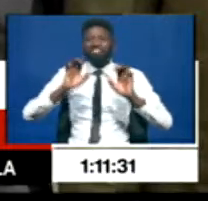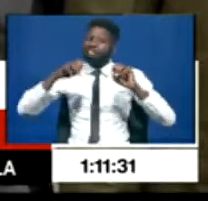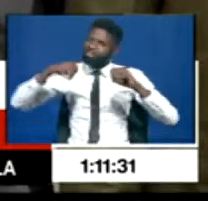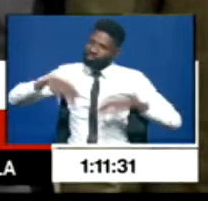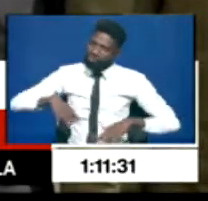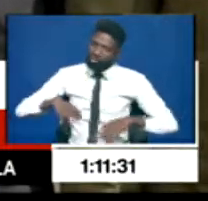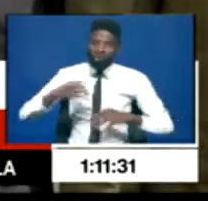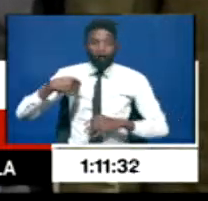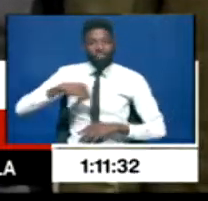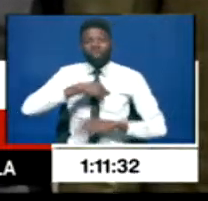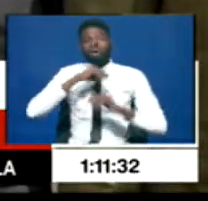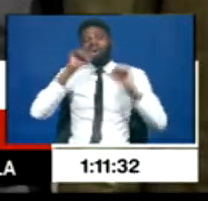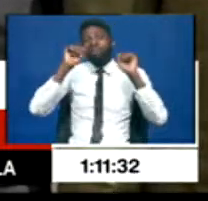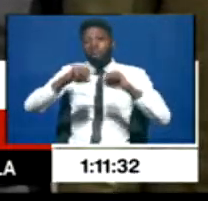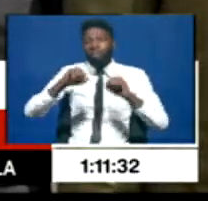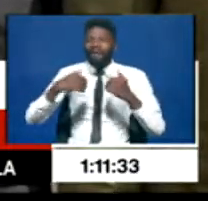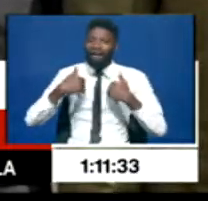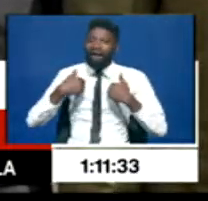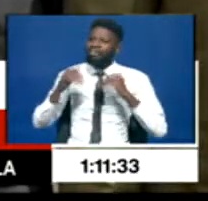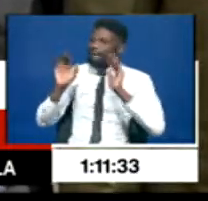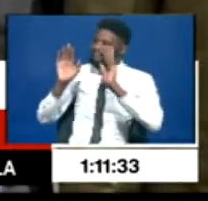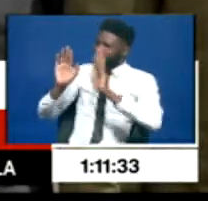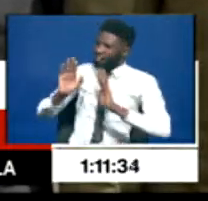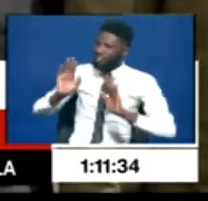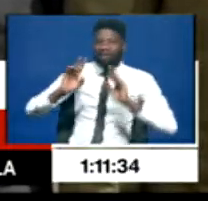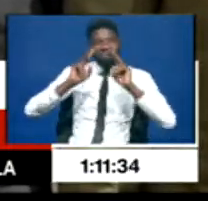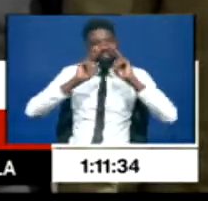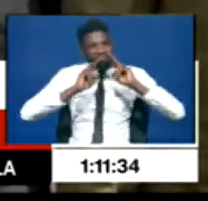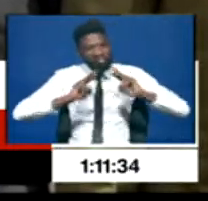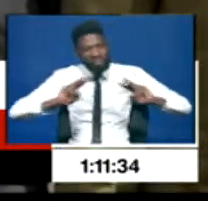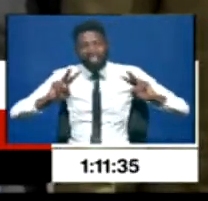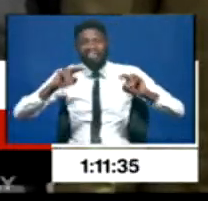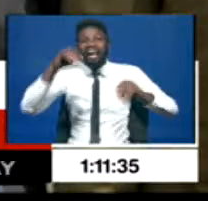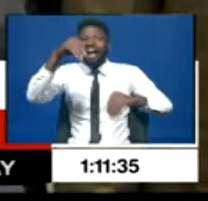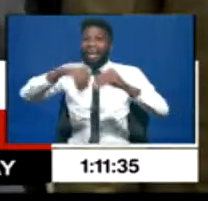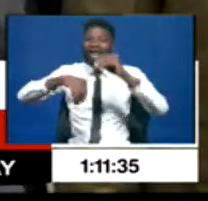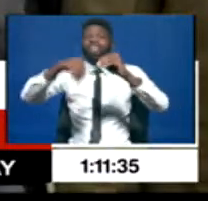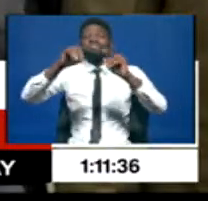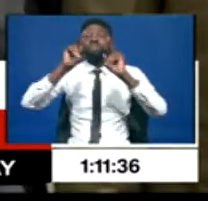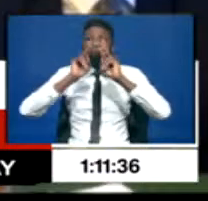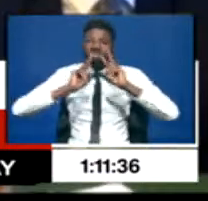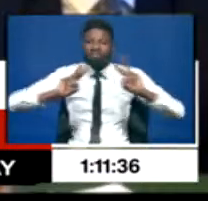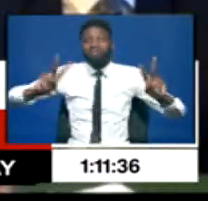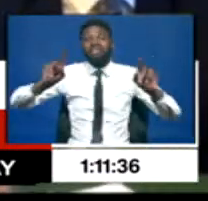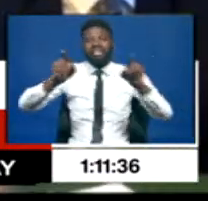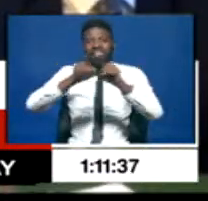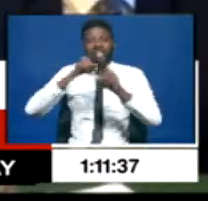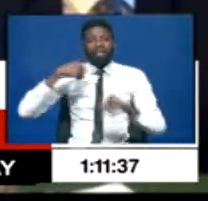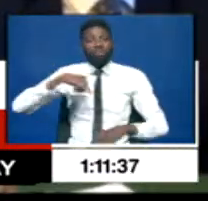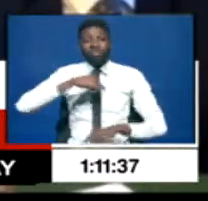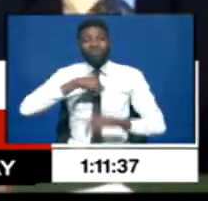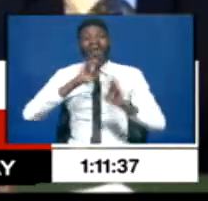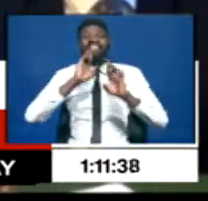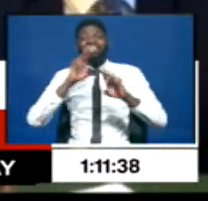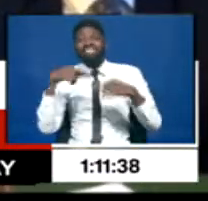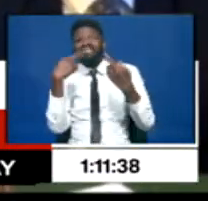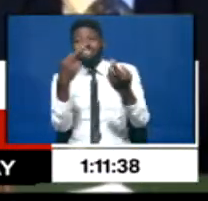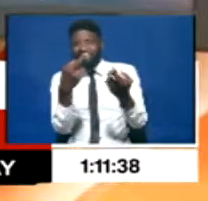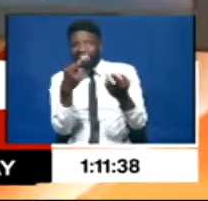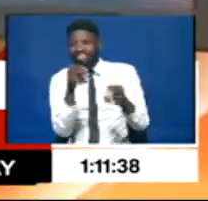peaceful, an election that is peaceful, and most importantly, be able to accept the results when they are announced.